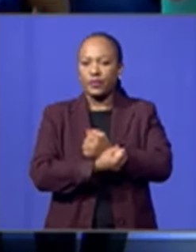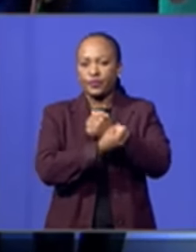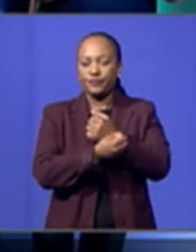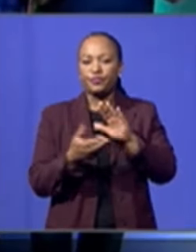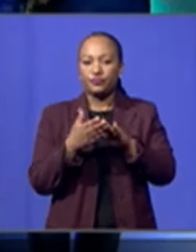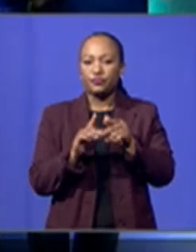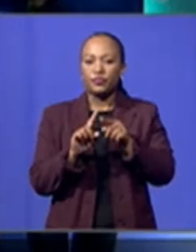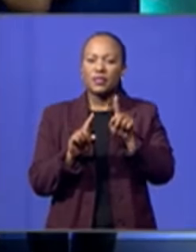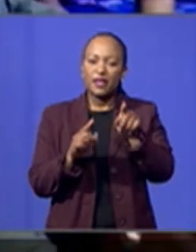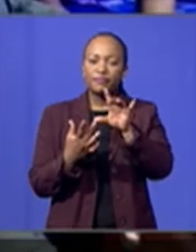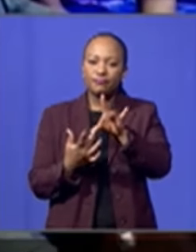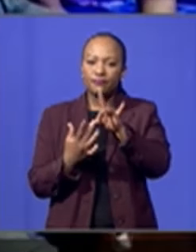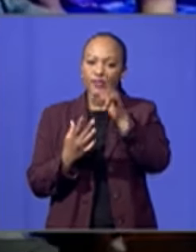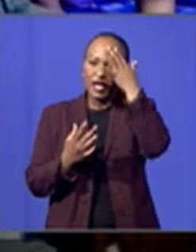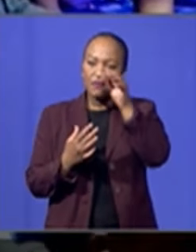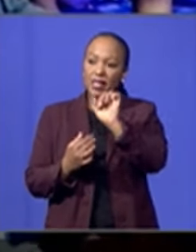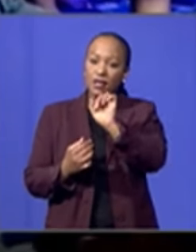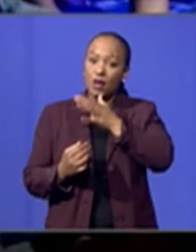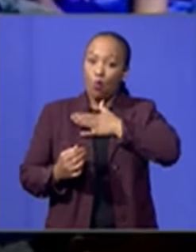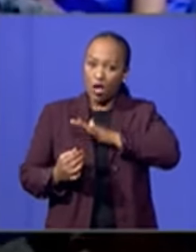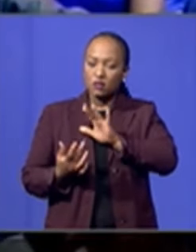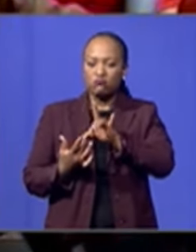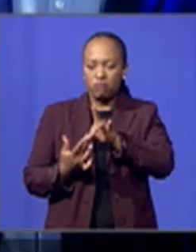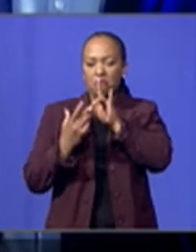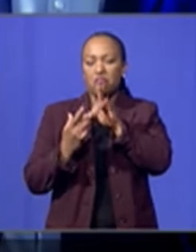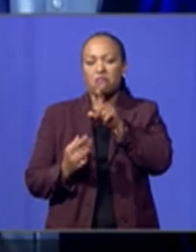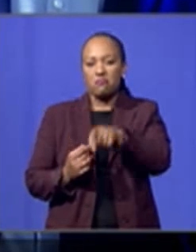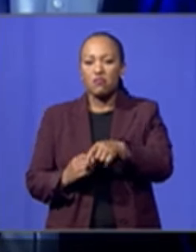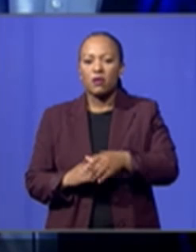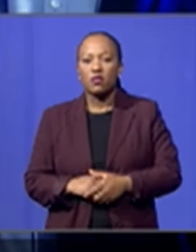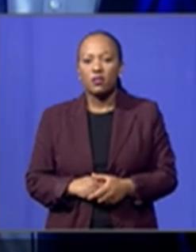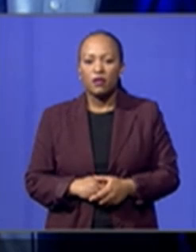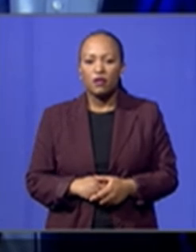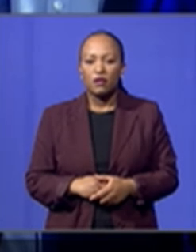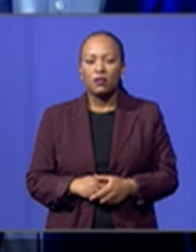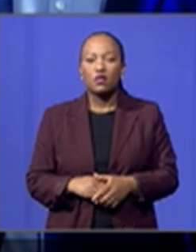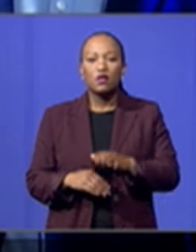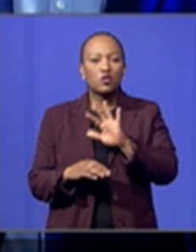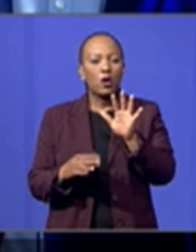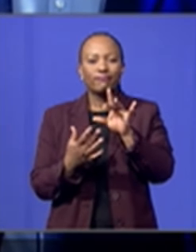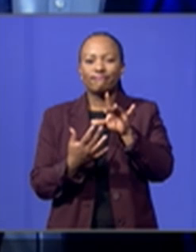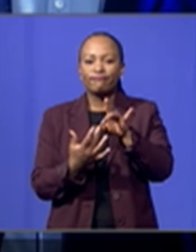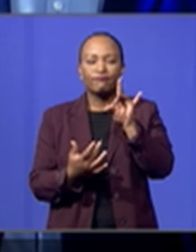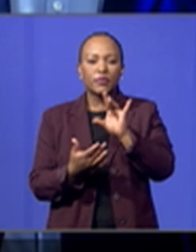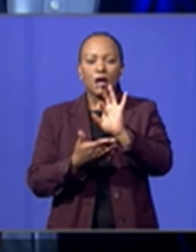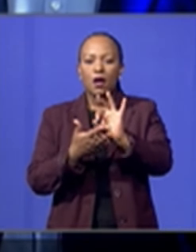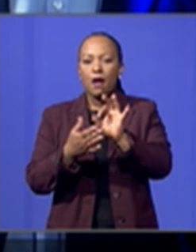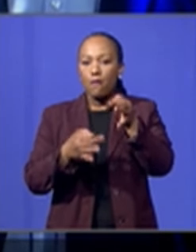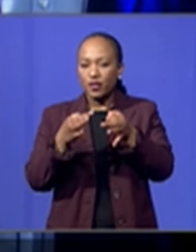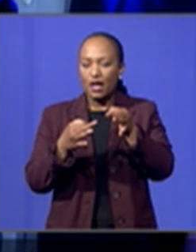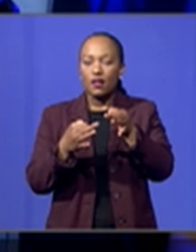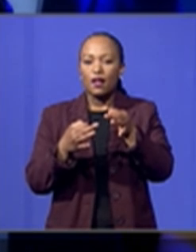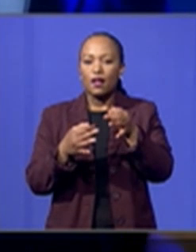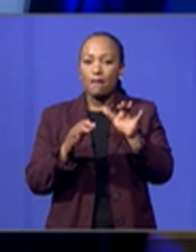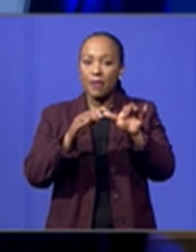tshwanelwa ke go tlhopha puso e batiwang ke bone. Do not cast a vote for a small party and hope that after